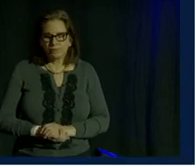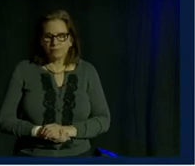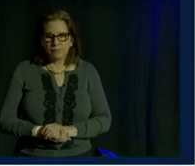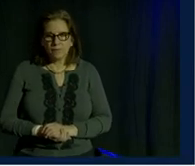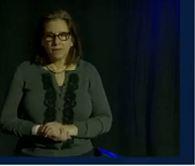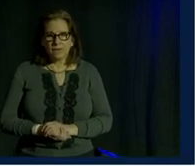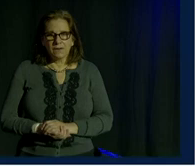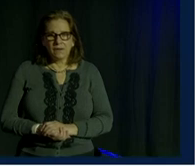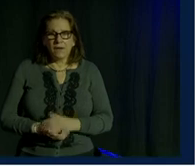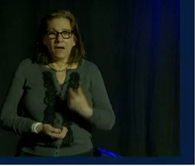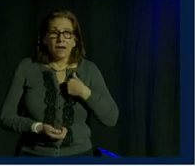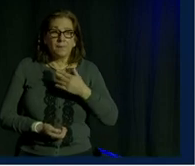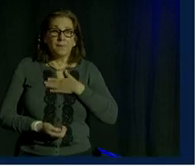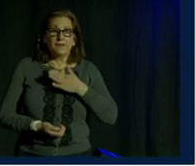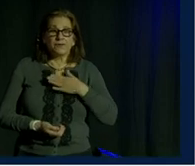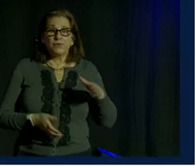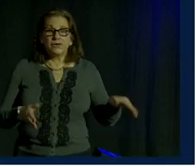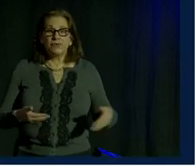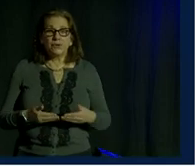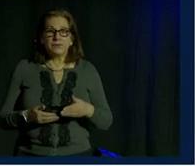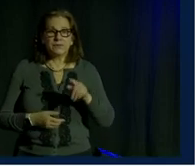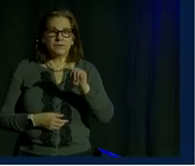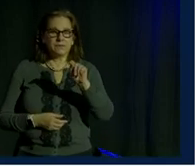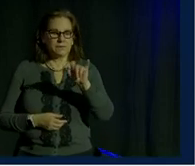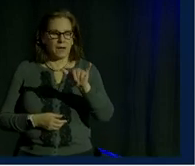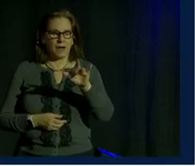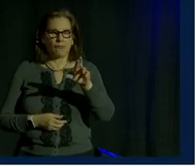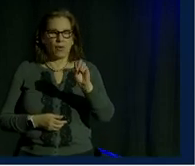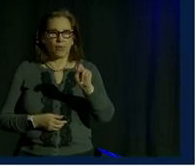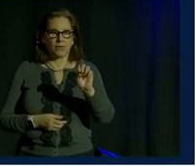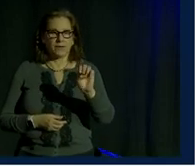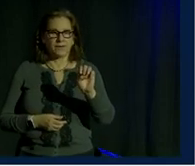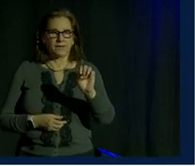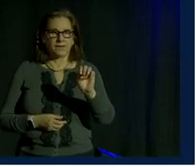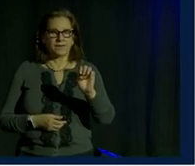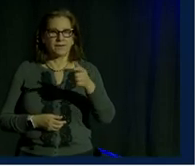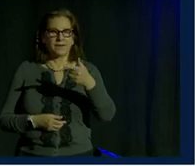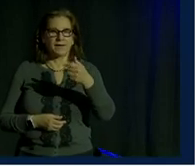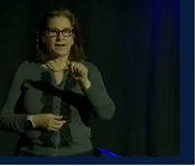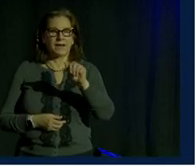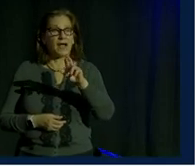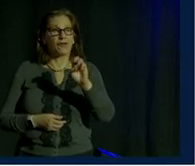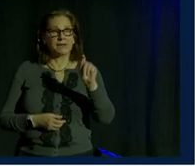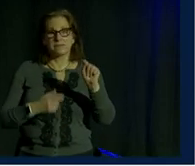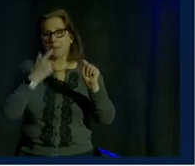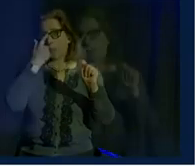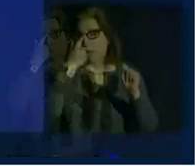Garrett, Executive Director at the DC Housing Authority. Mr. Garrett.